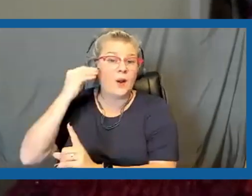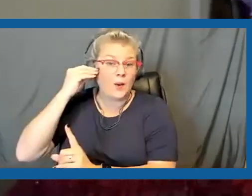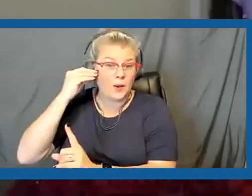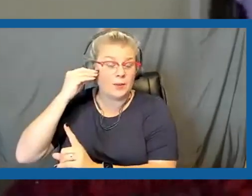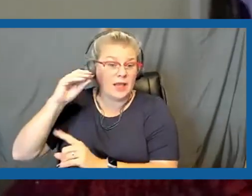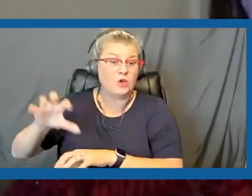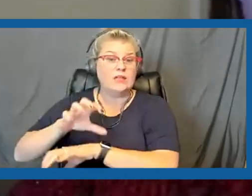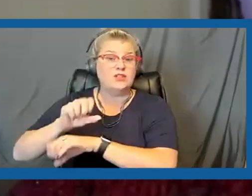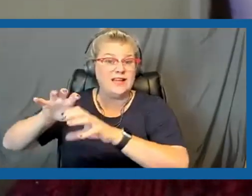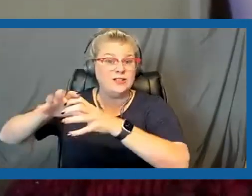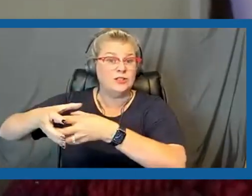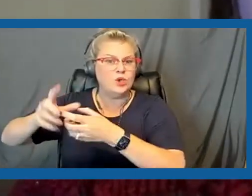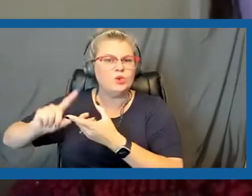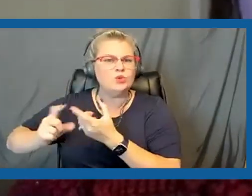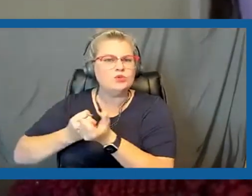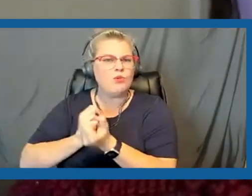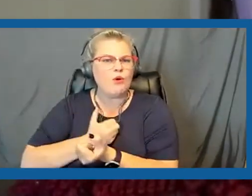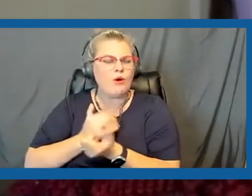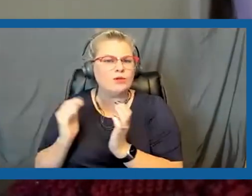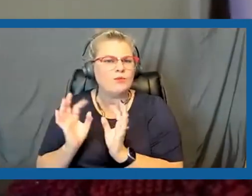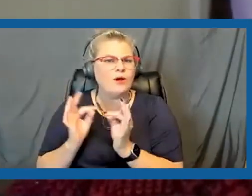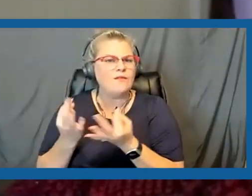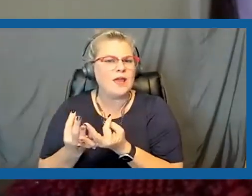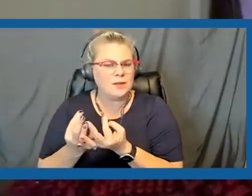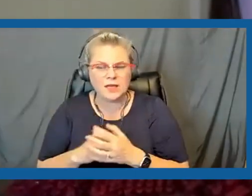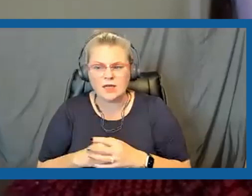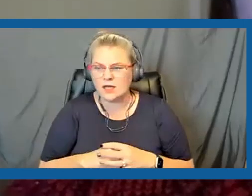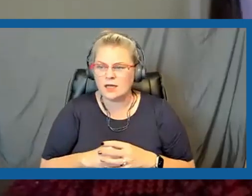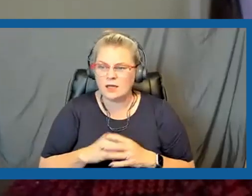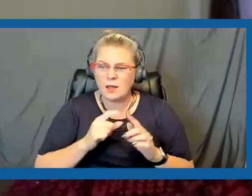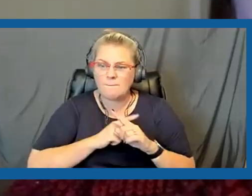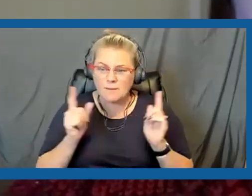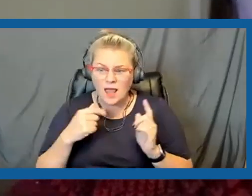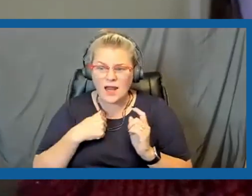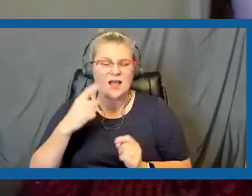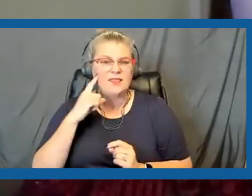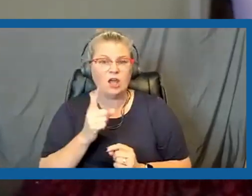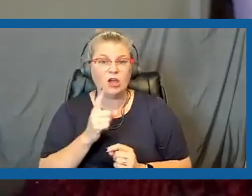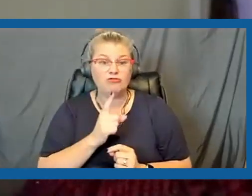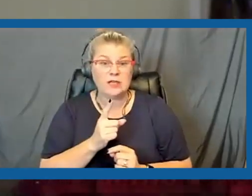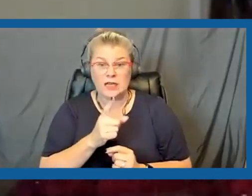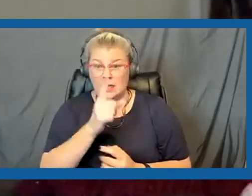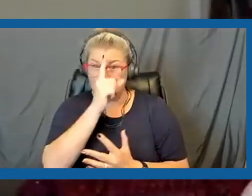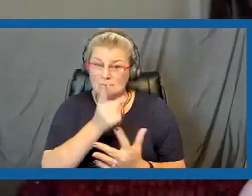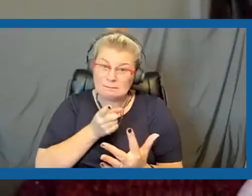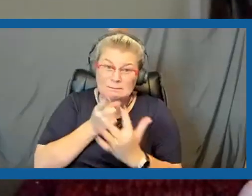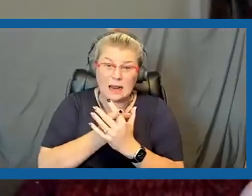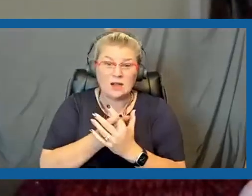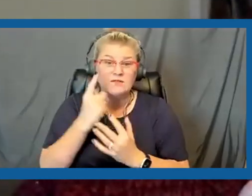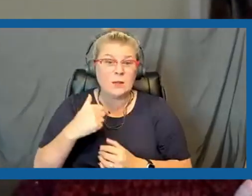small family. So, but I think it really landed home for me